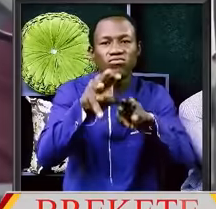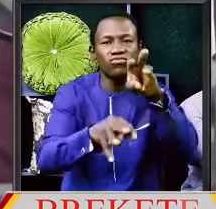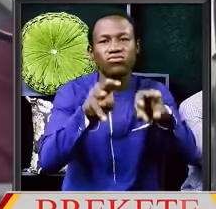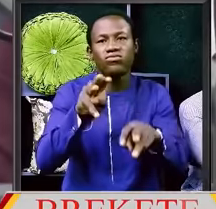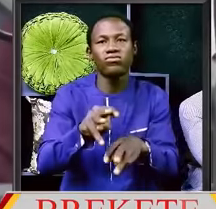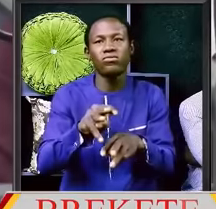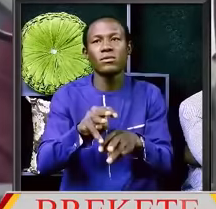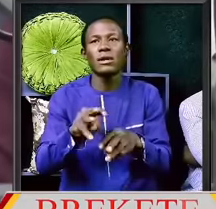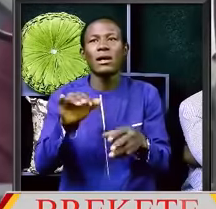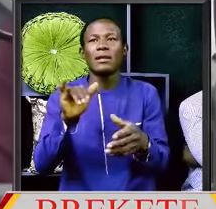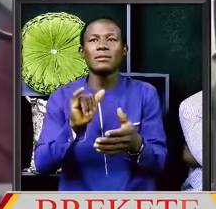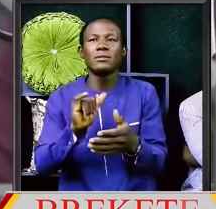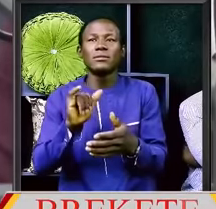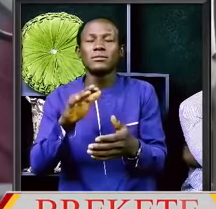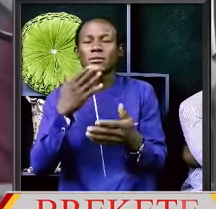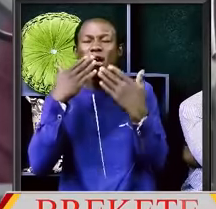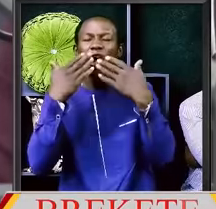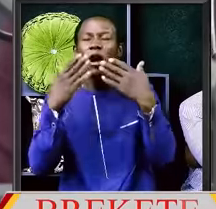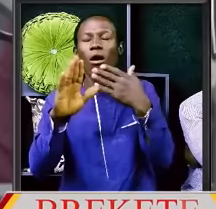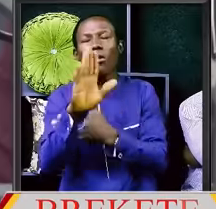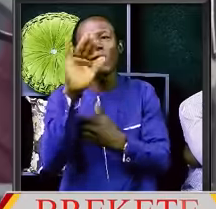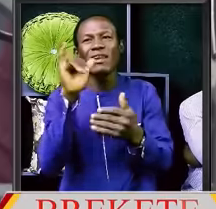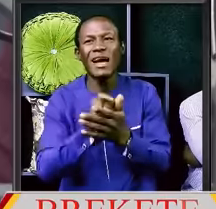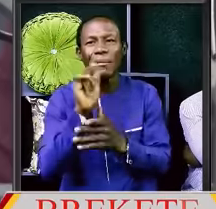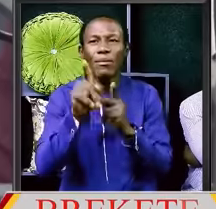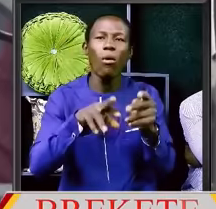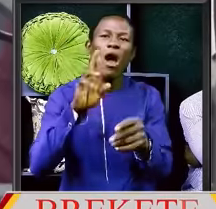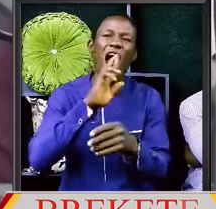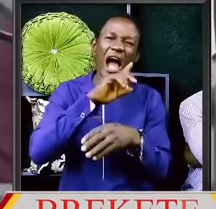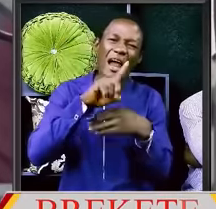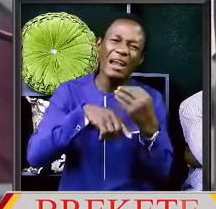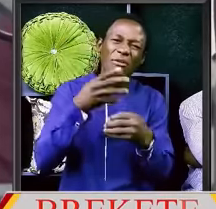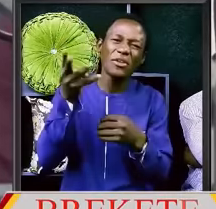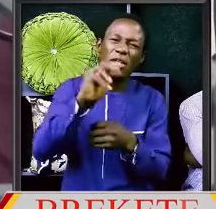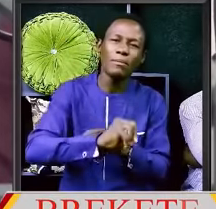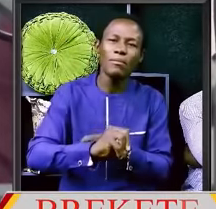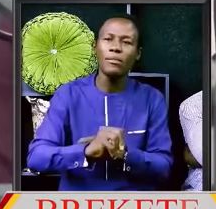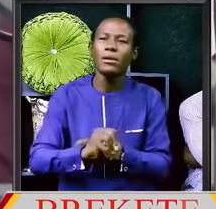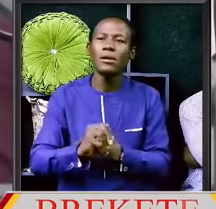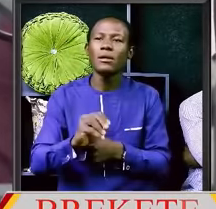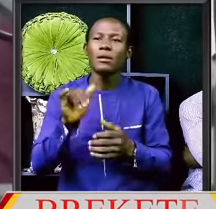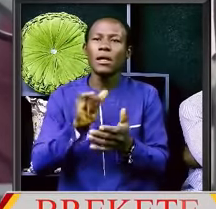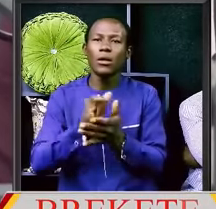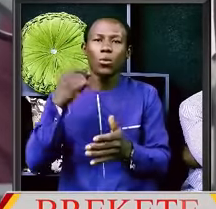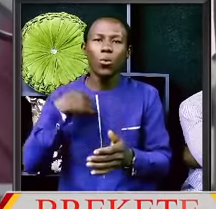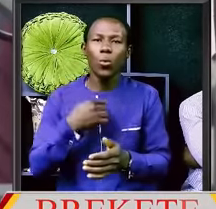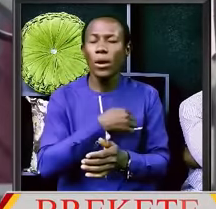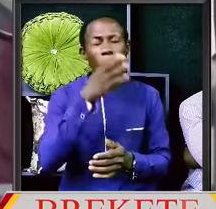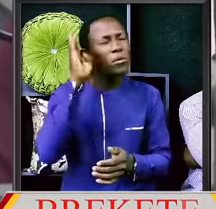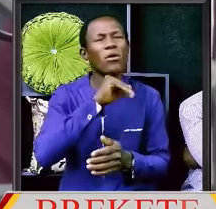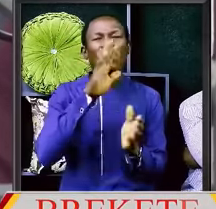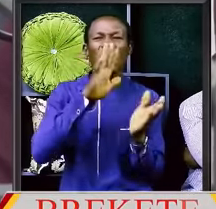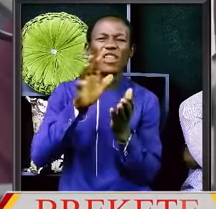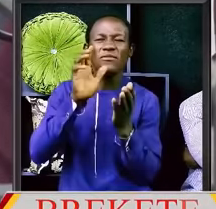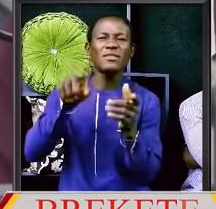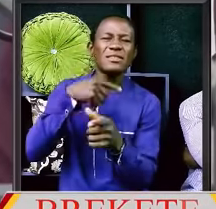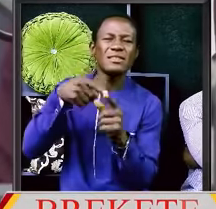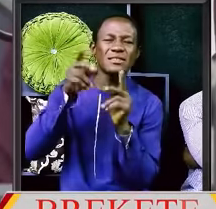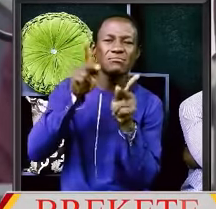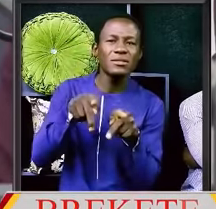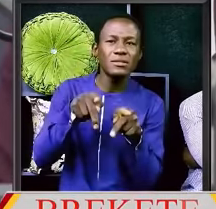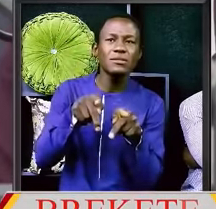him. So this plenty people day like that. And you can imagine people where you tell